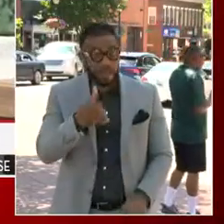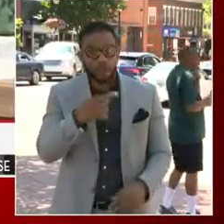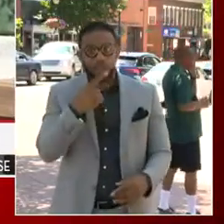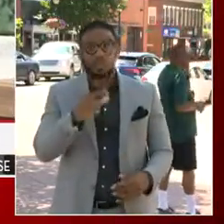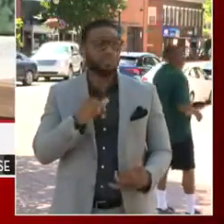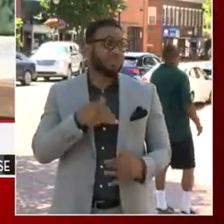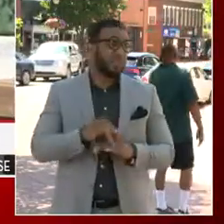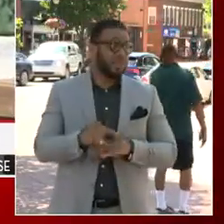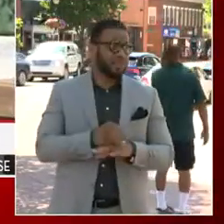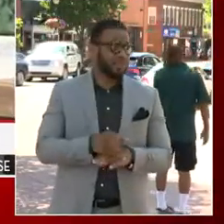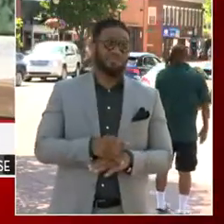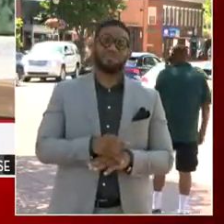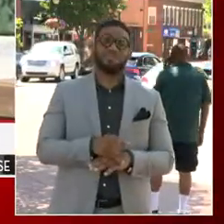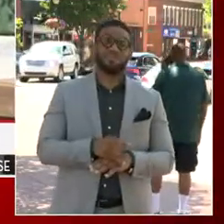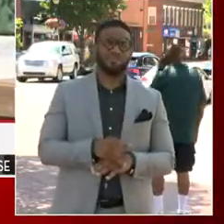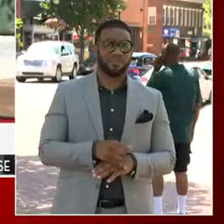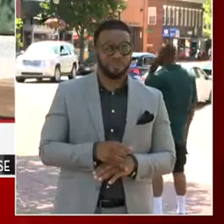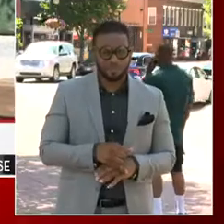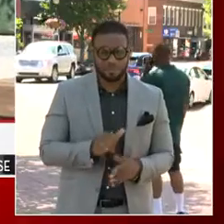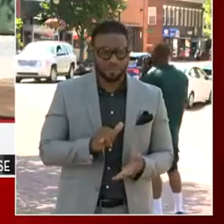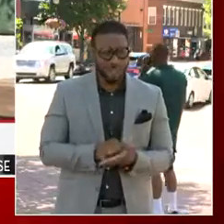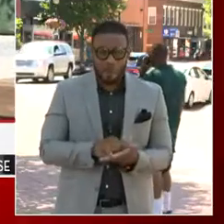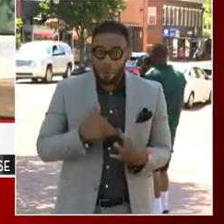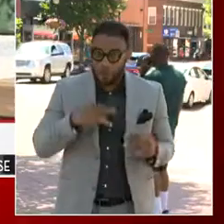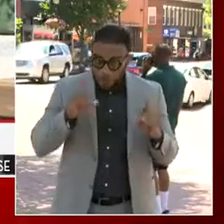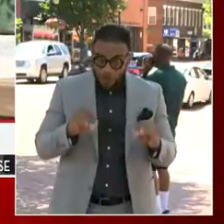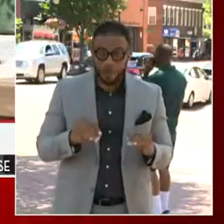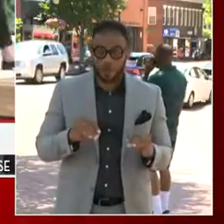tells you we have no islands,